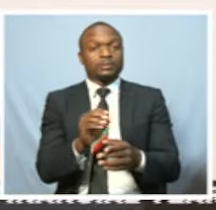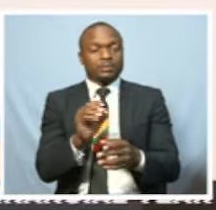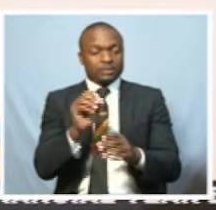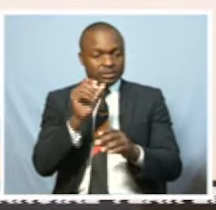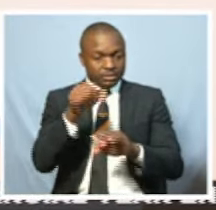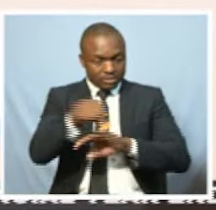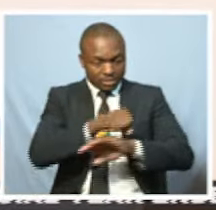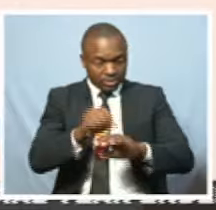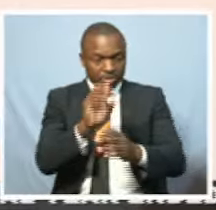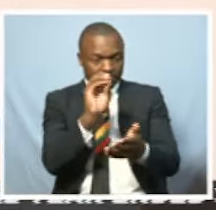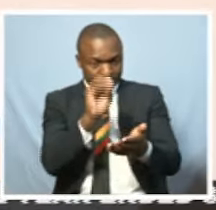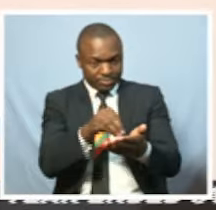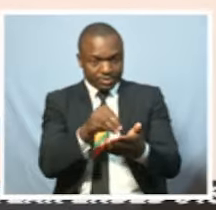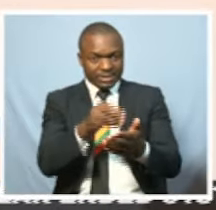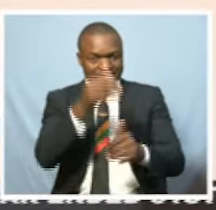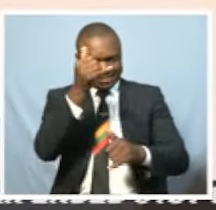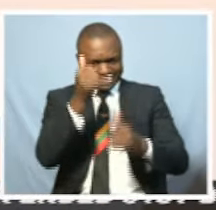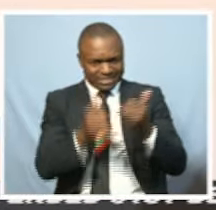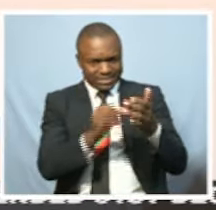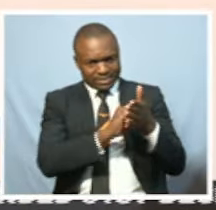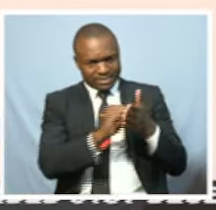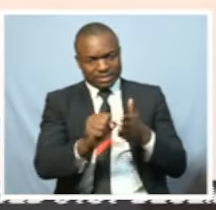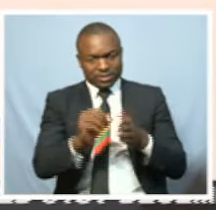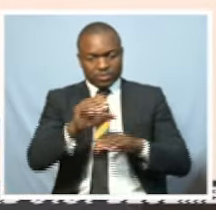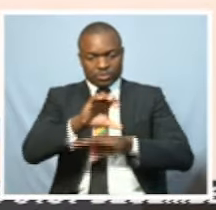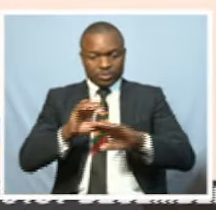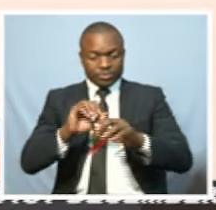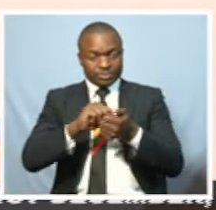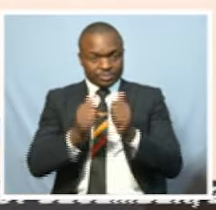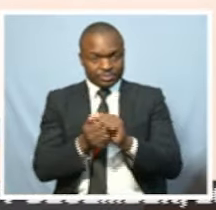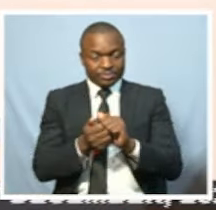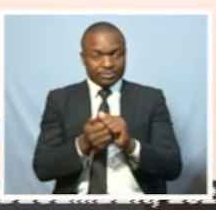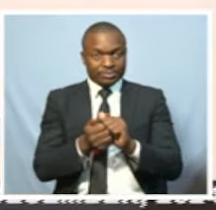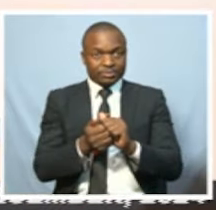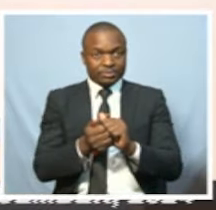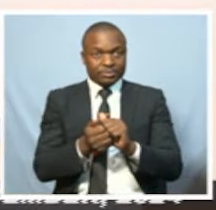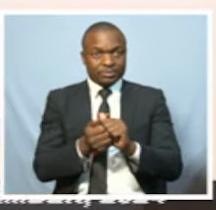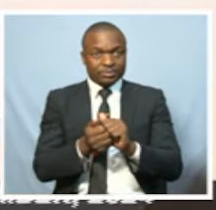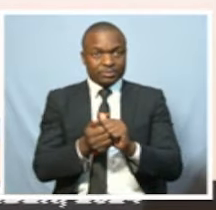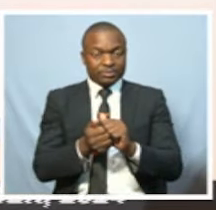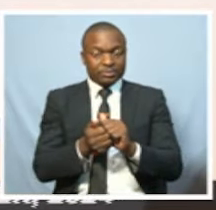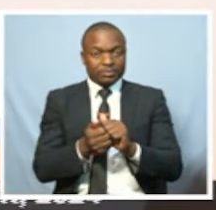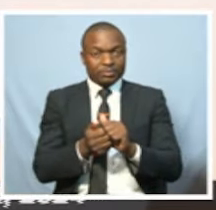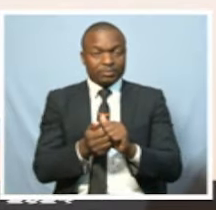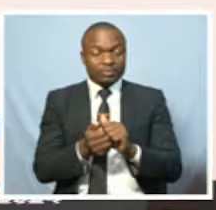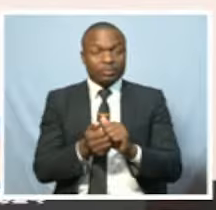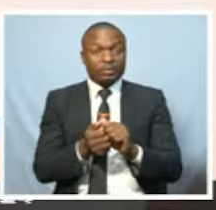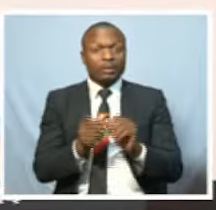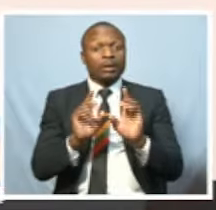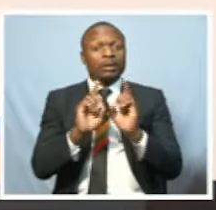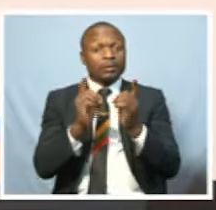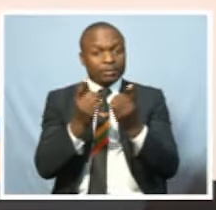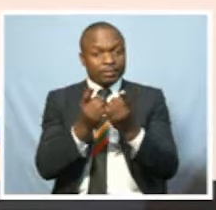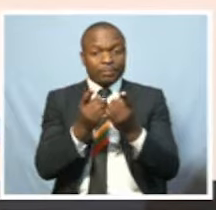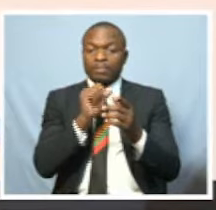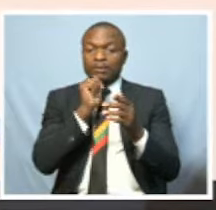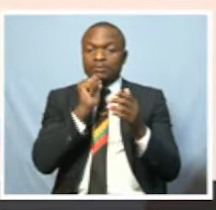on the last sentence on cause of query, which reads driven, which means and the district has